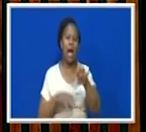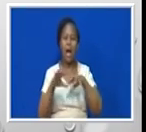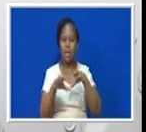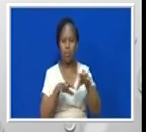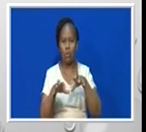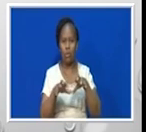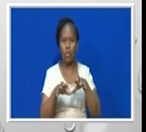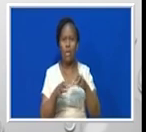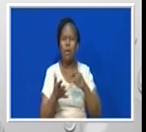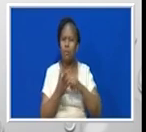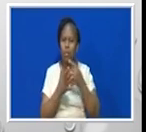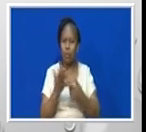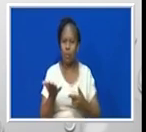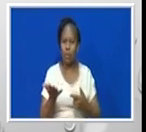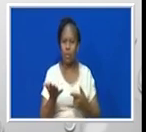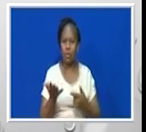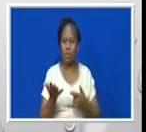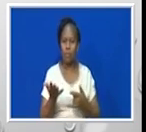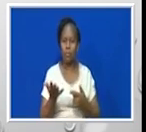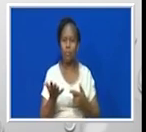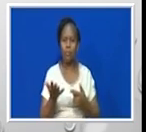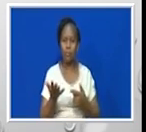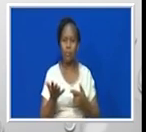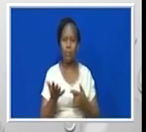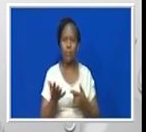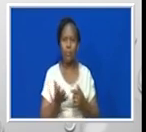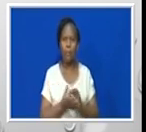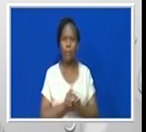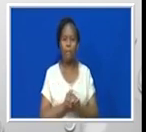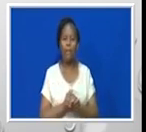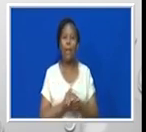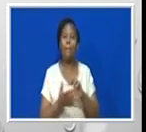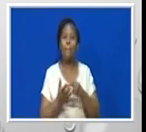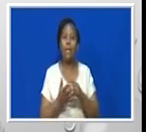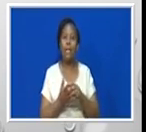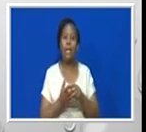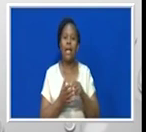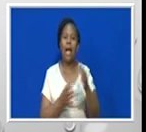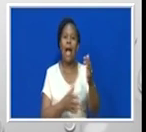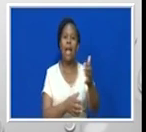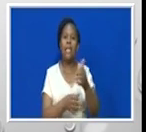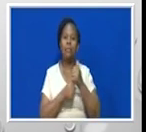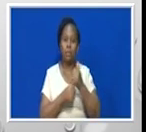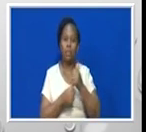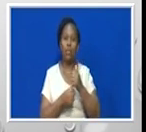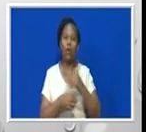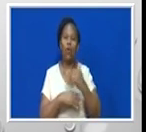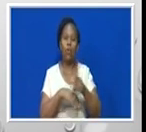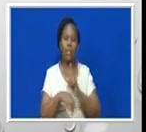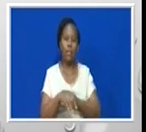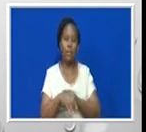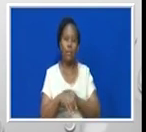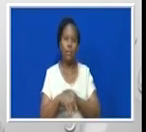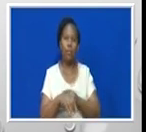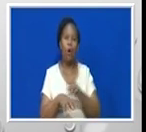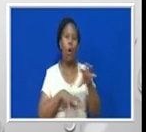we talk of domesticated, what are we referring to? Means adapted over time from a